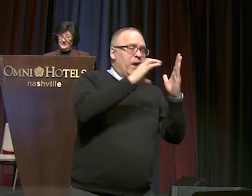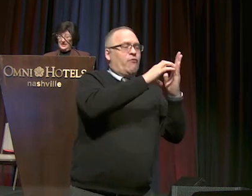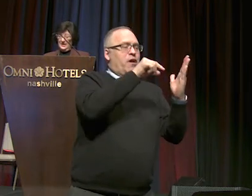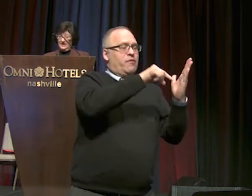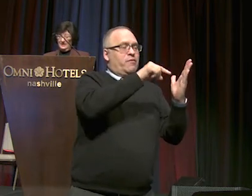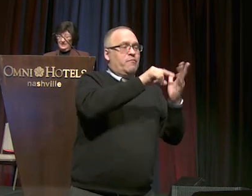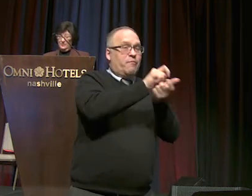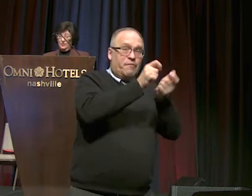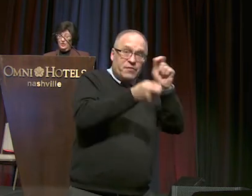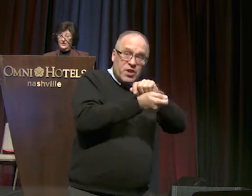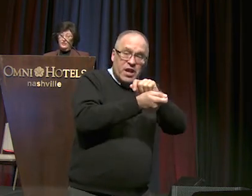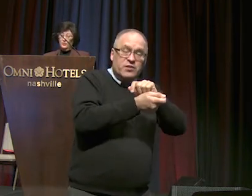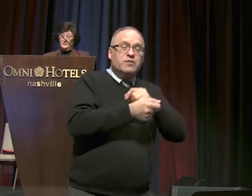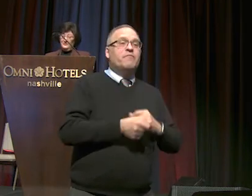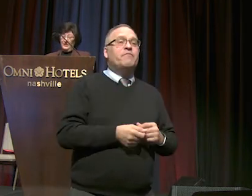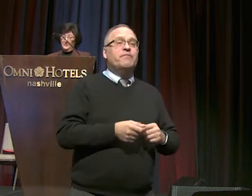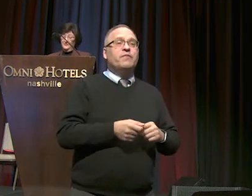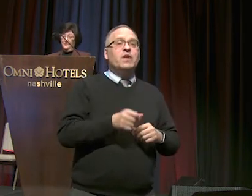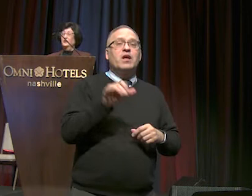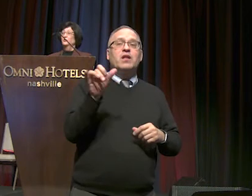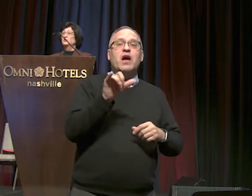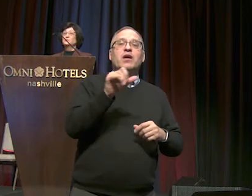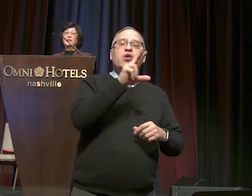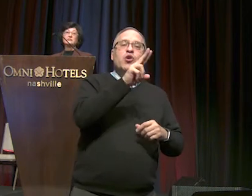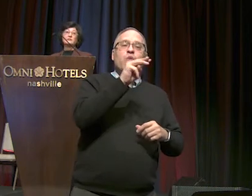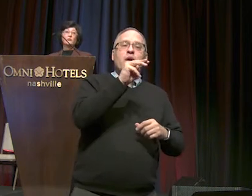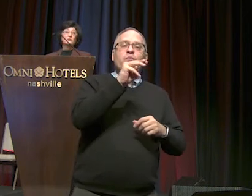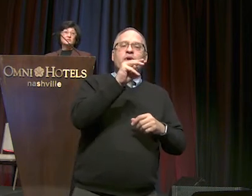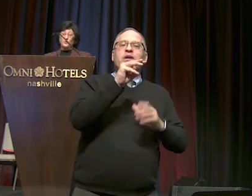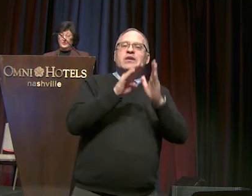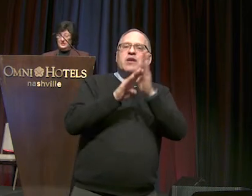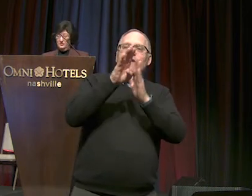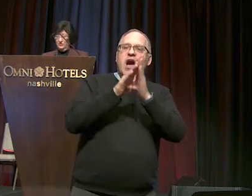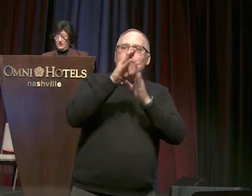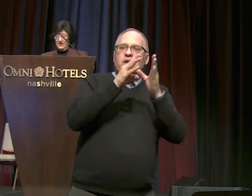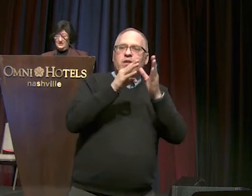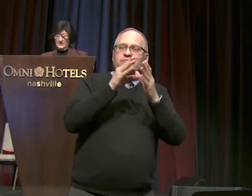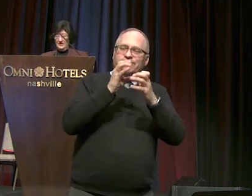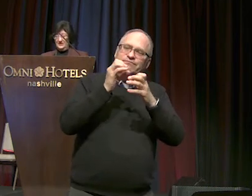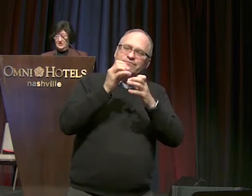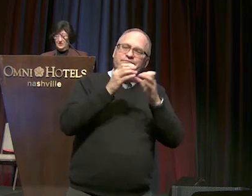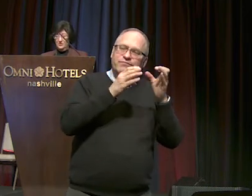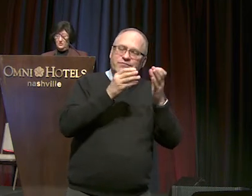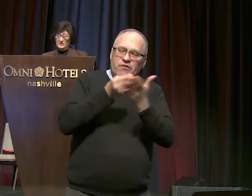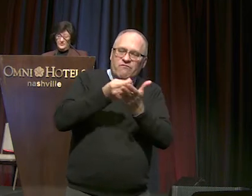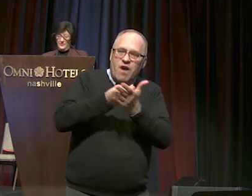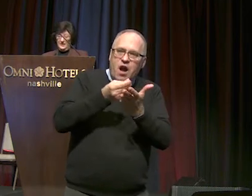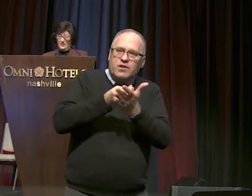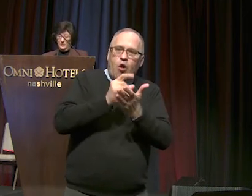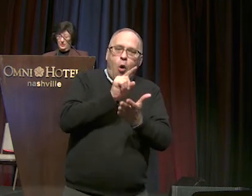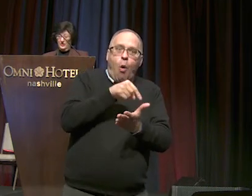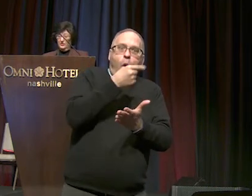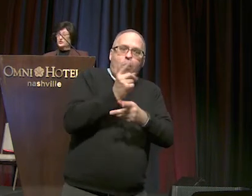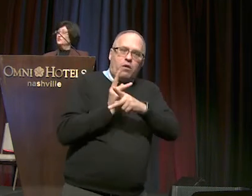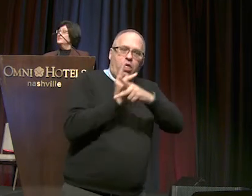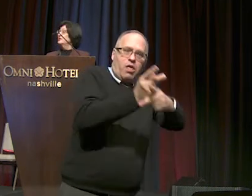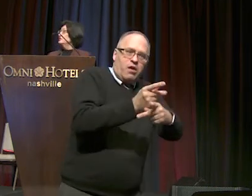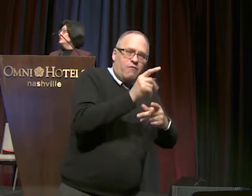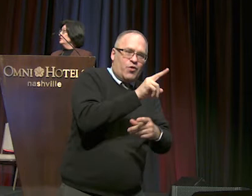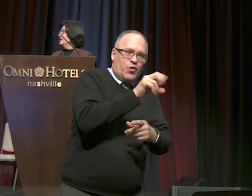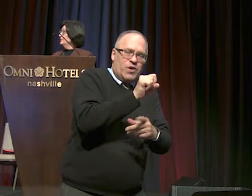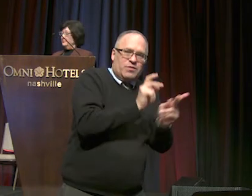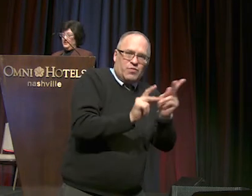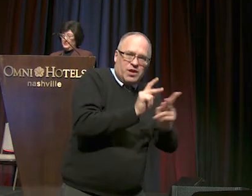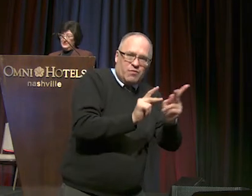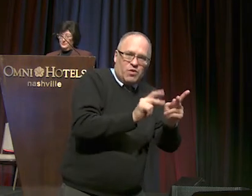things like regarding the UN Development Fund, which makes loans only in the United States, or skipping down regarding the